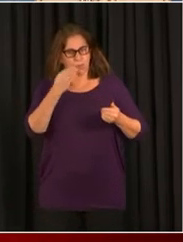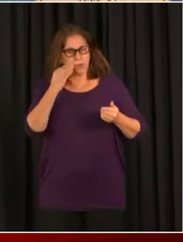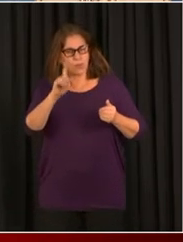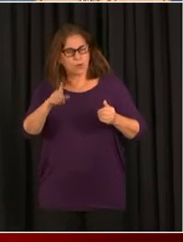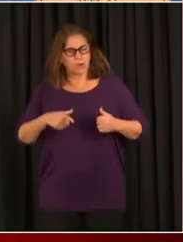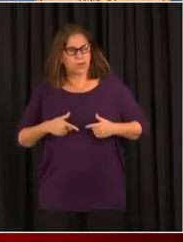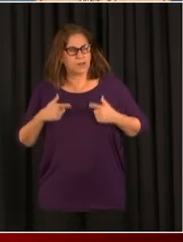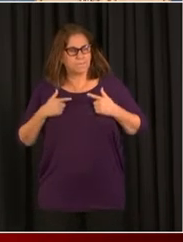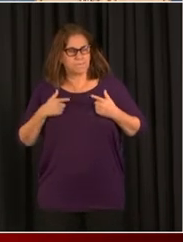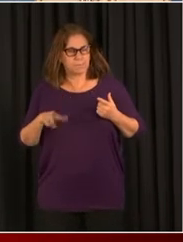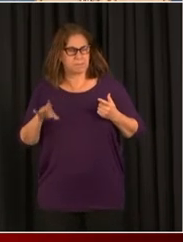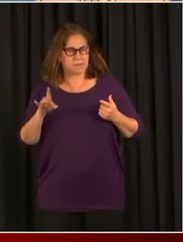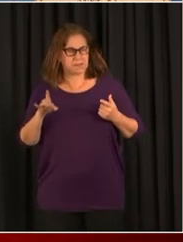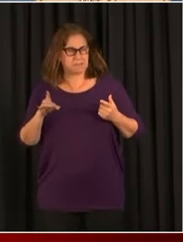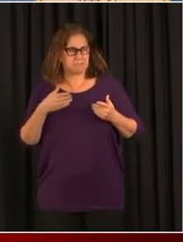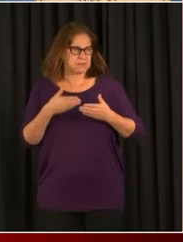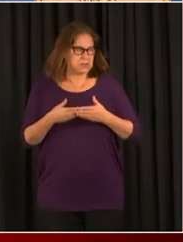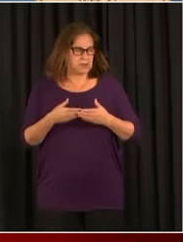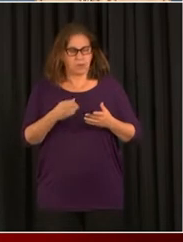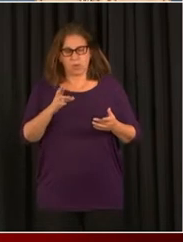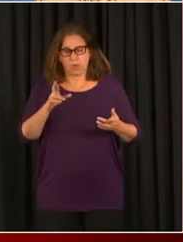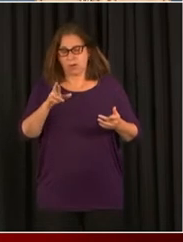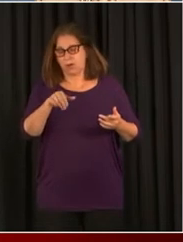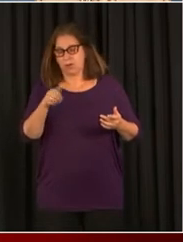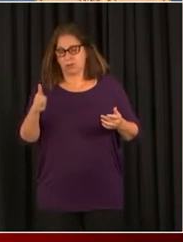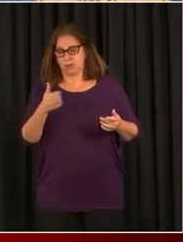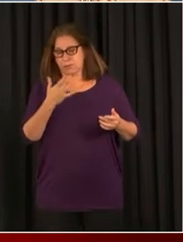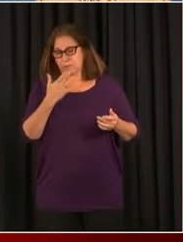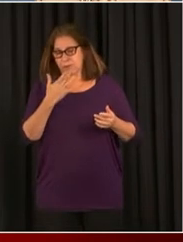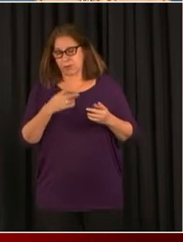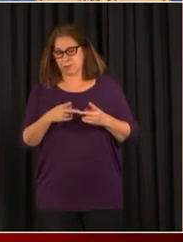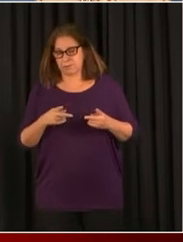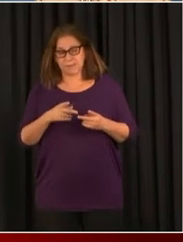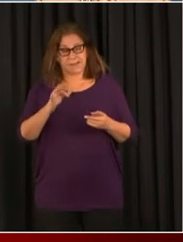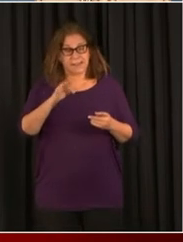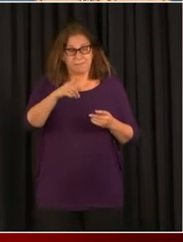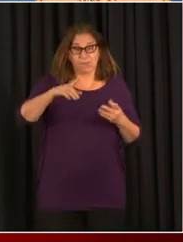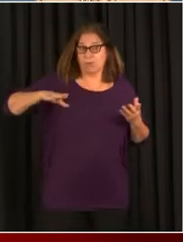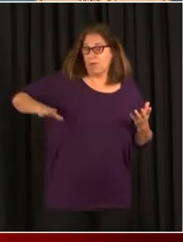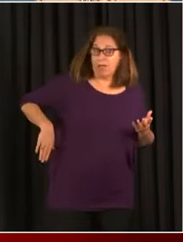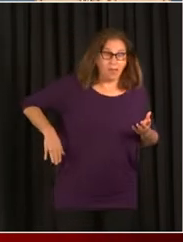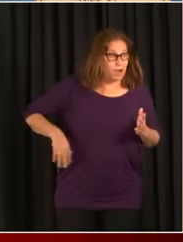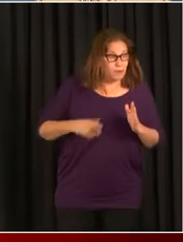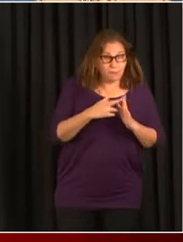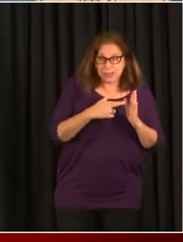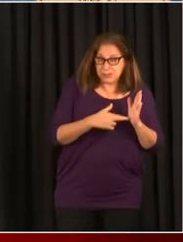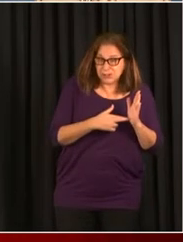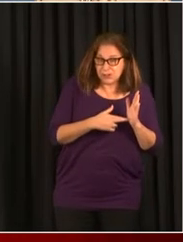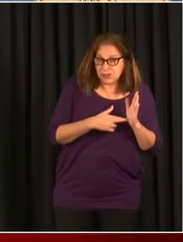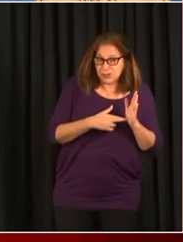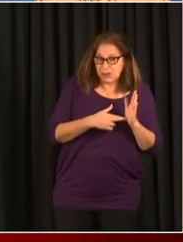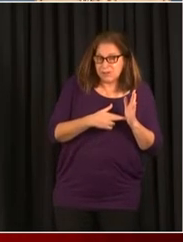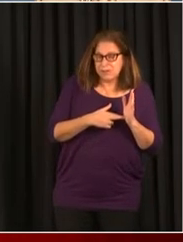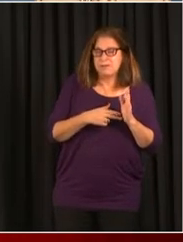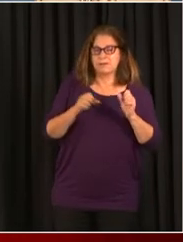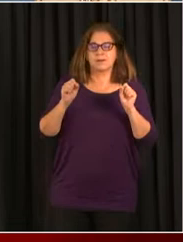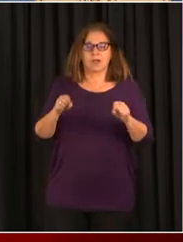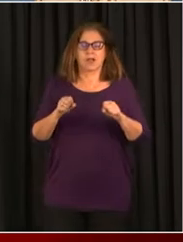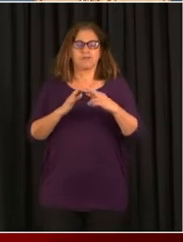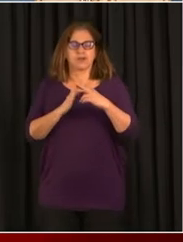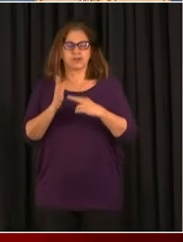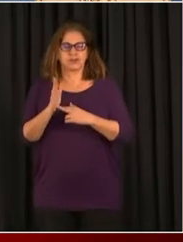not registered to vote, remember that in DC, same-day voter registration is